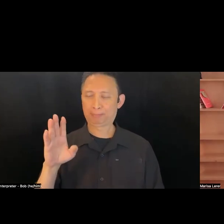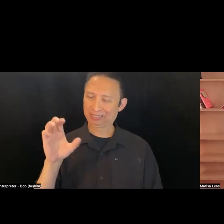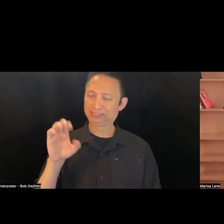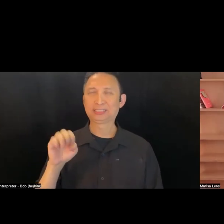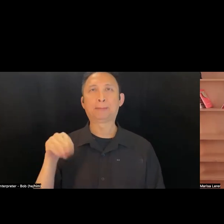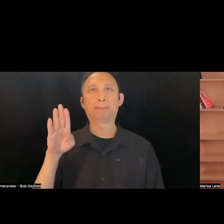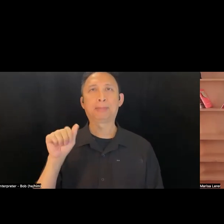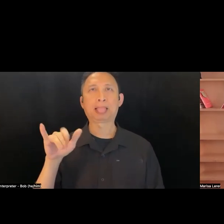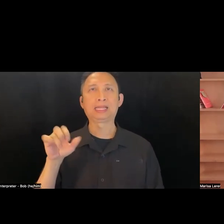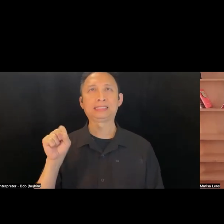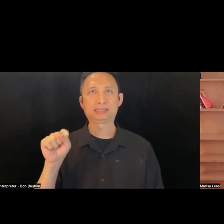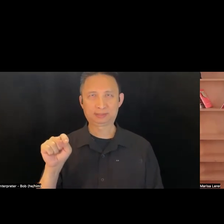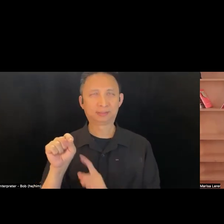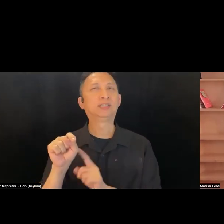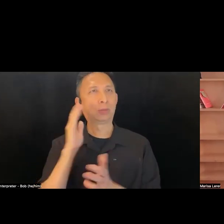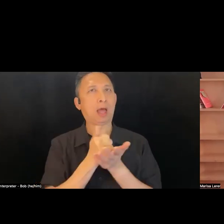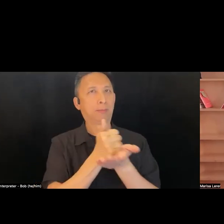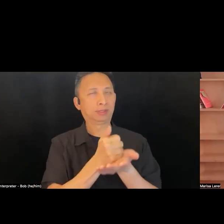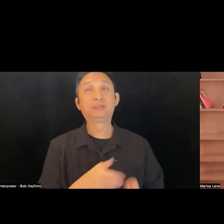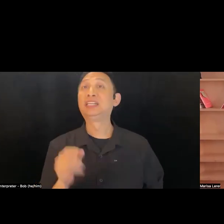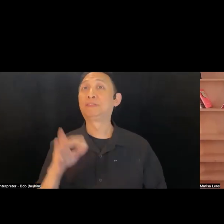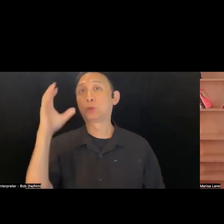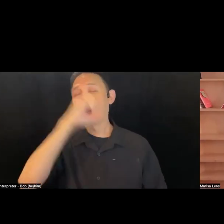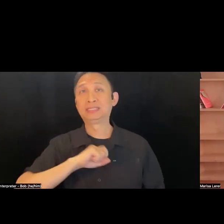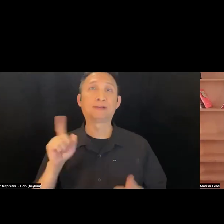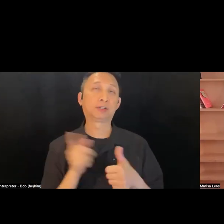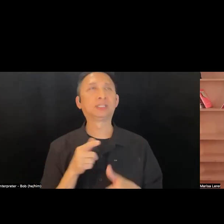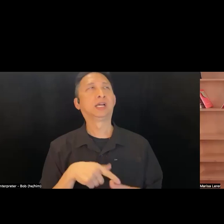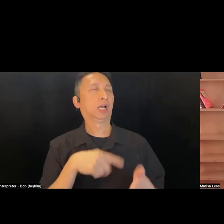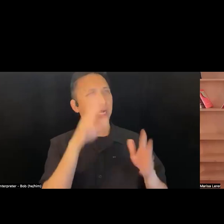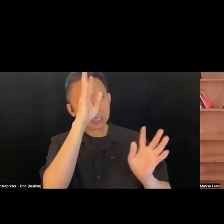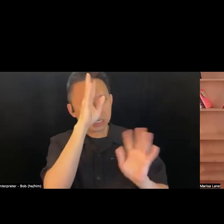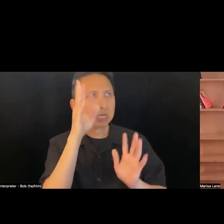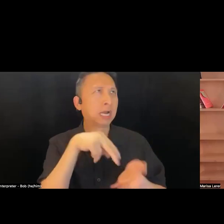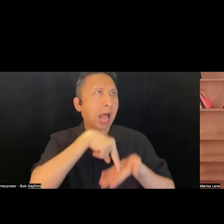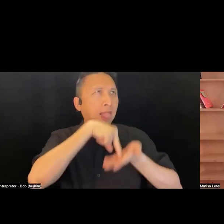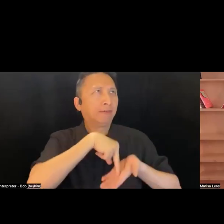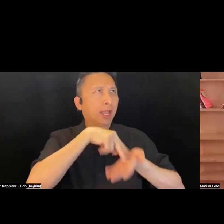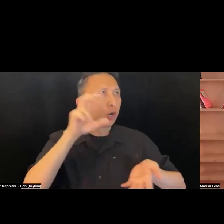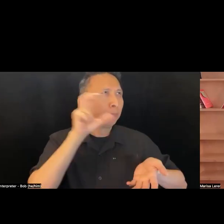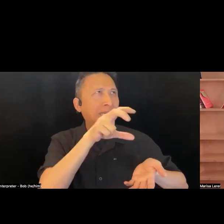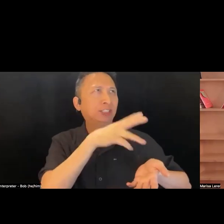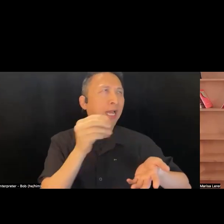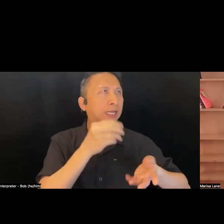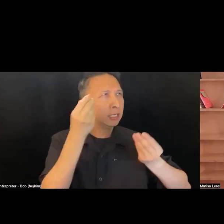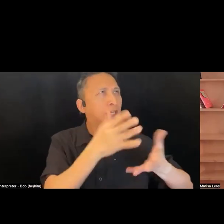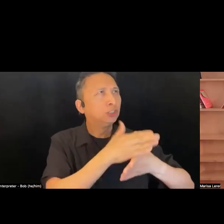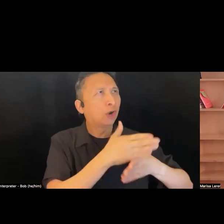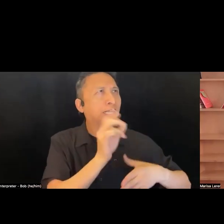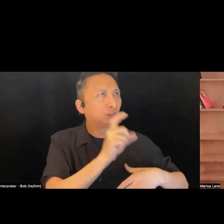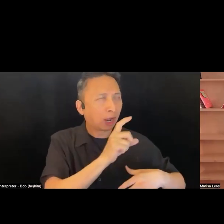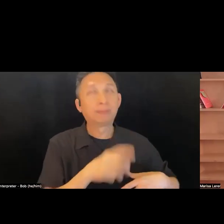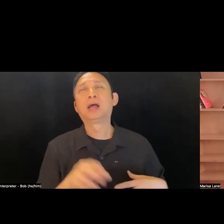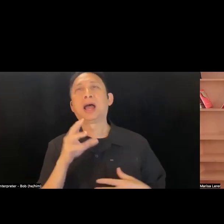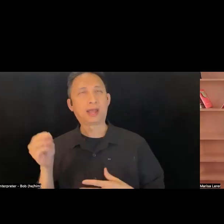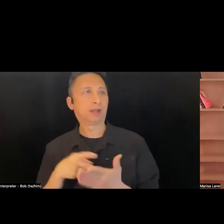2 sessions, crafting your elevator pitch and sharing it on Instagram, and promotional writing for professional artists, you can view